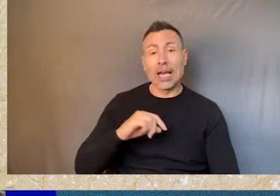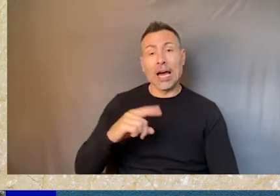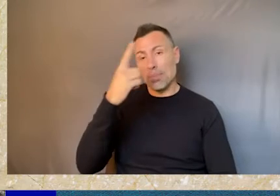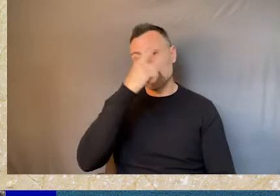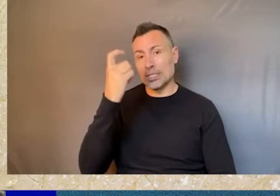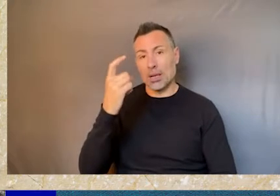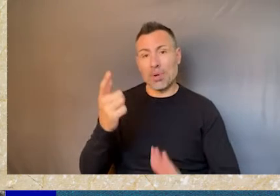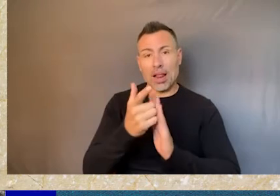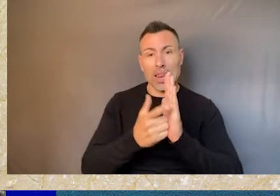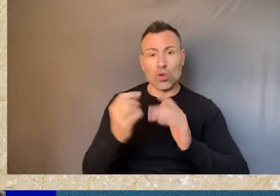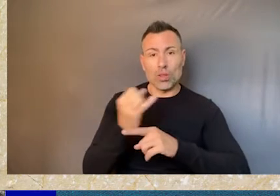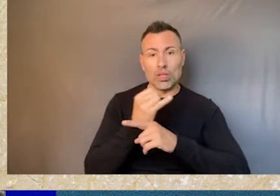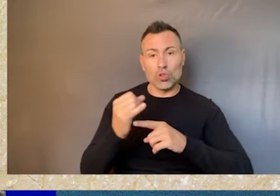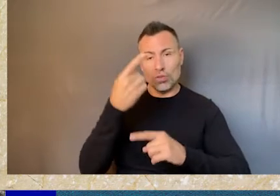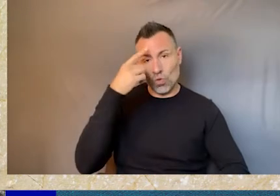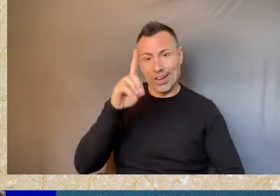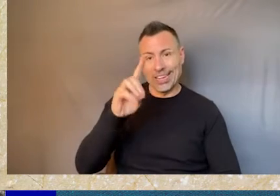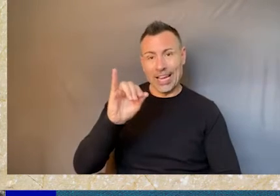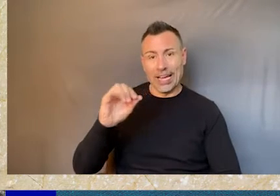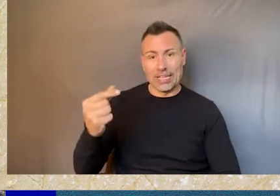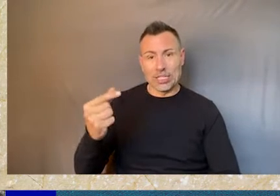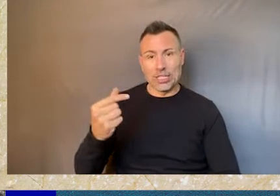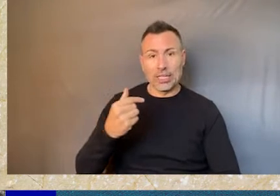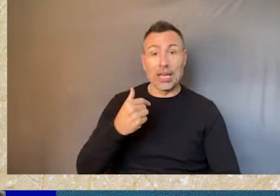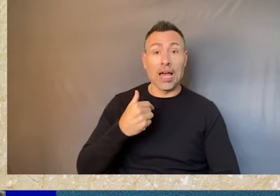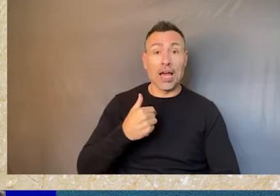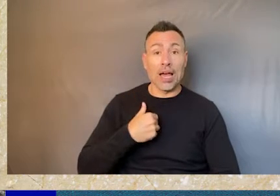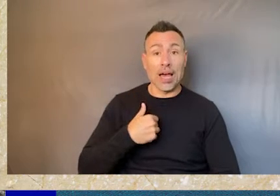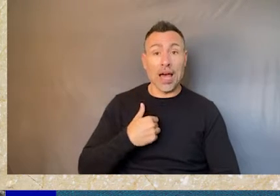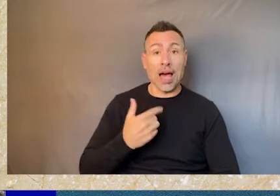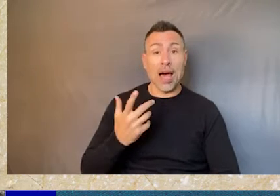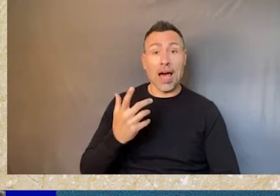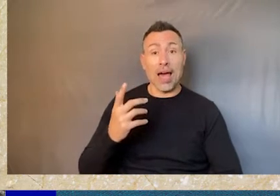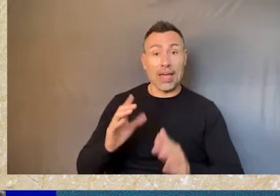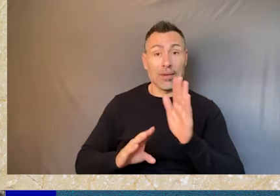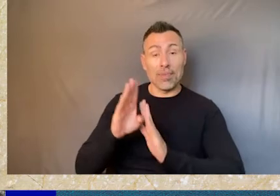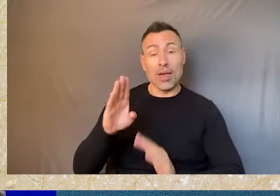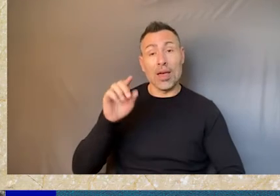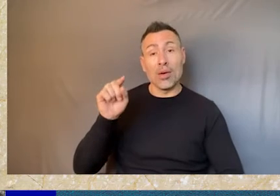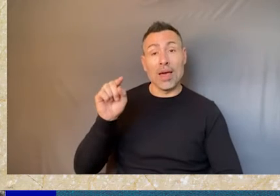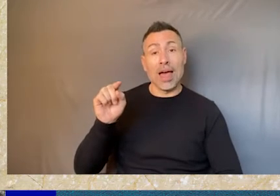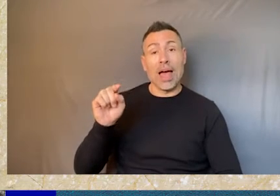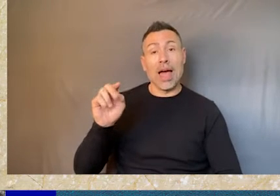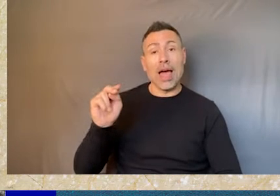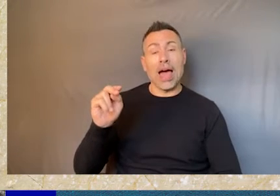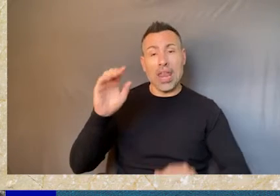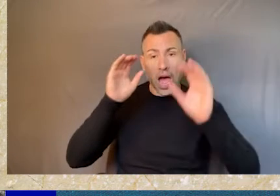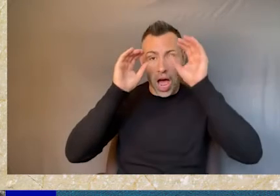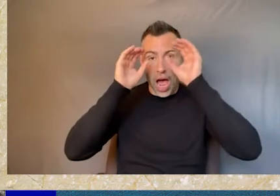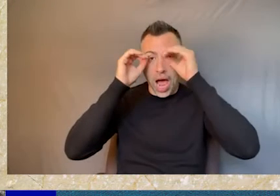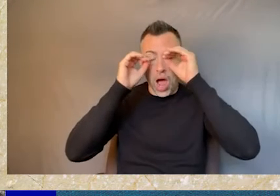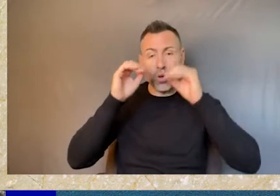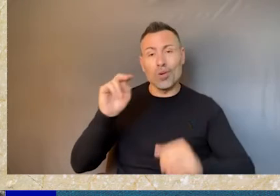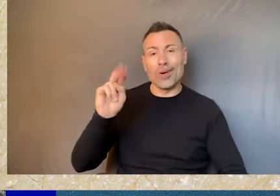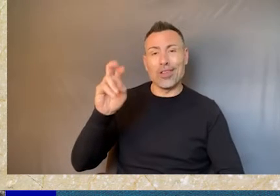Disability Independence Group. I am a rising 2L at Nova Southeastern Broad Shepherd School of Law